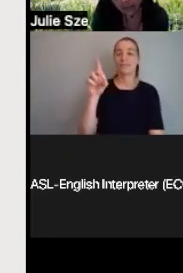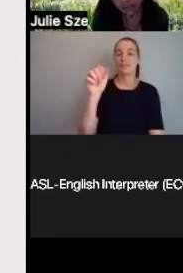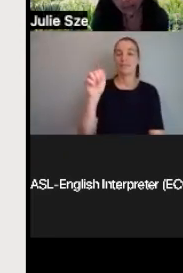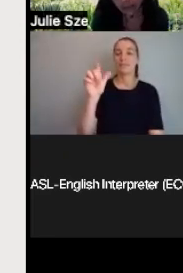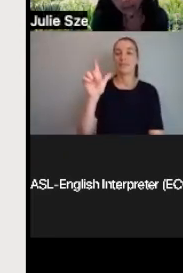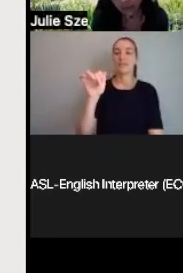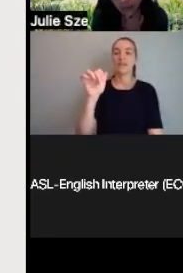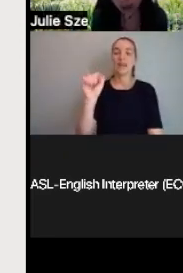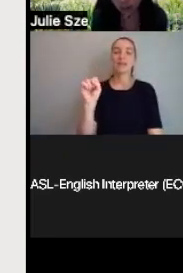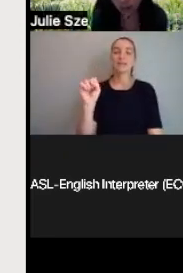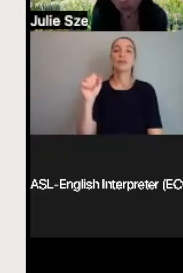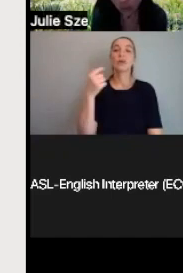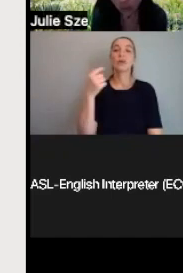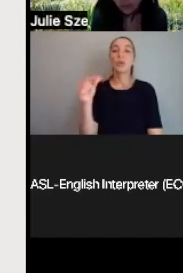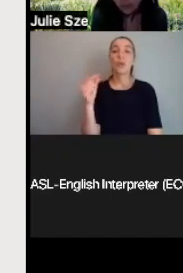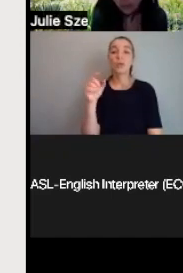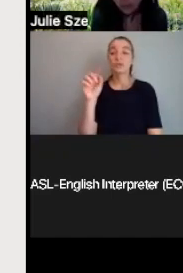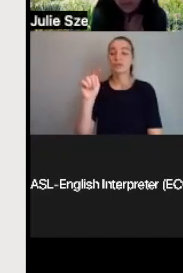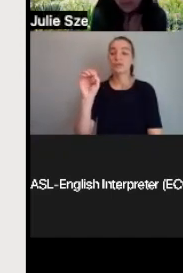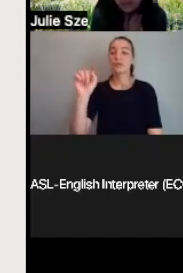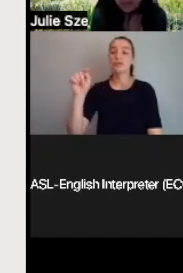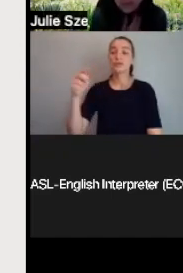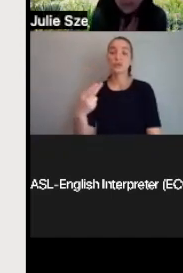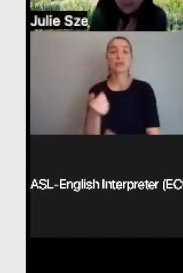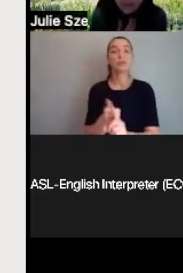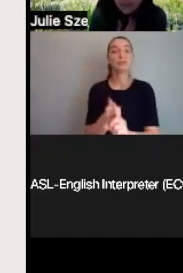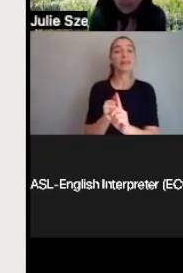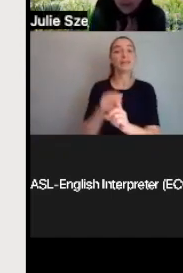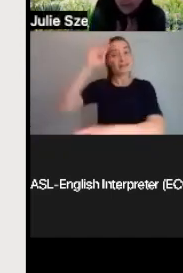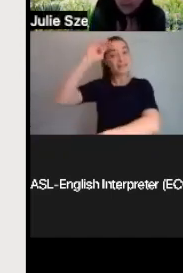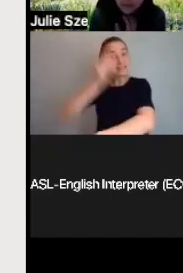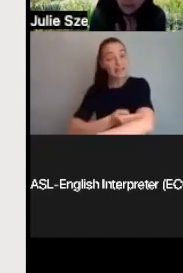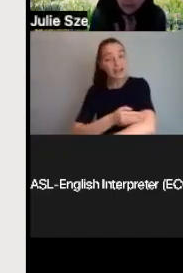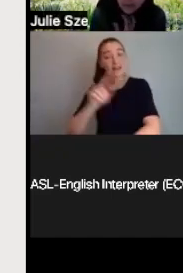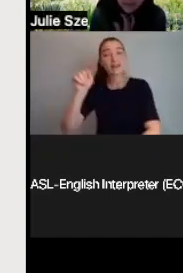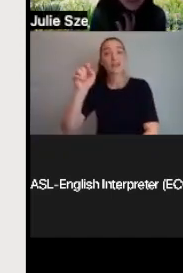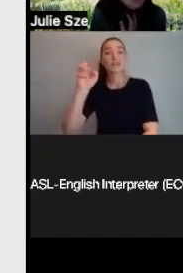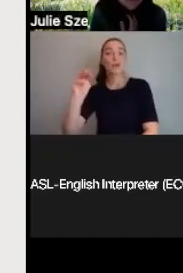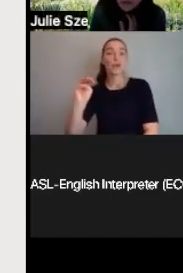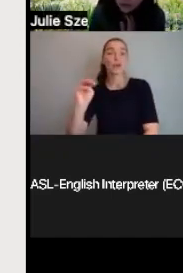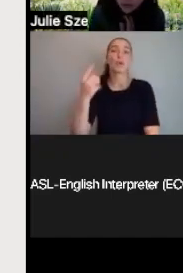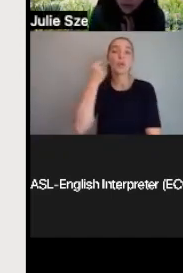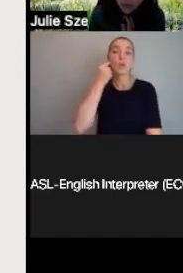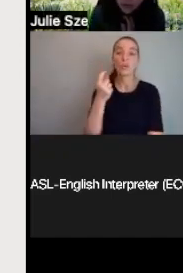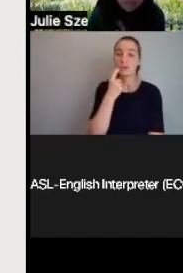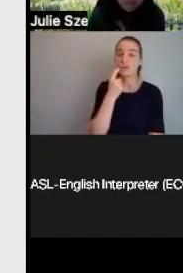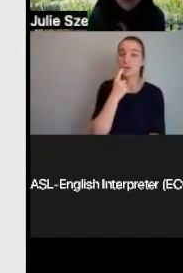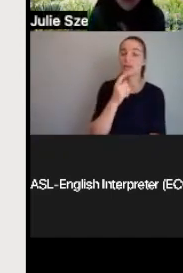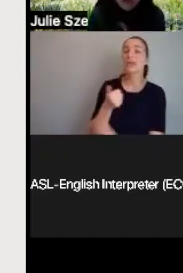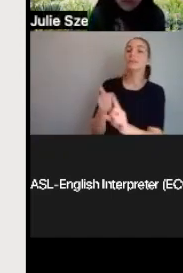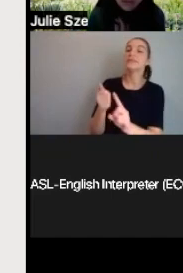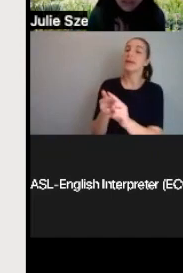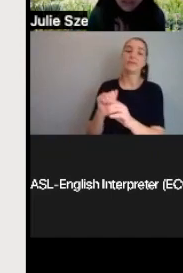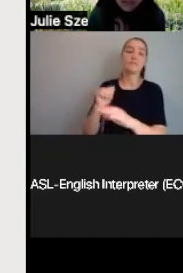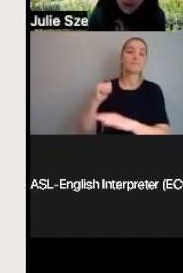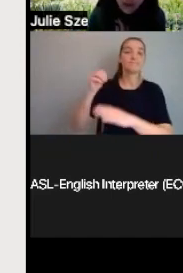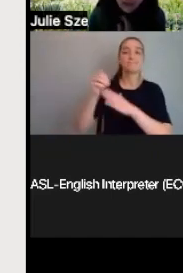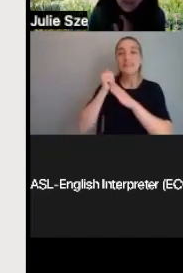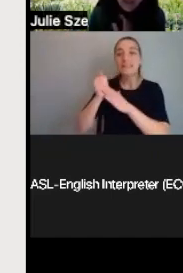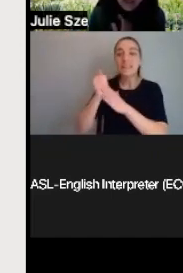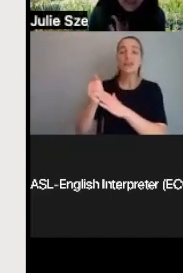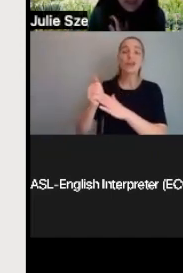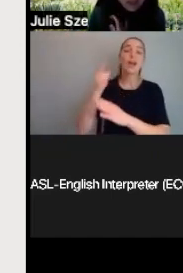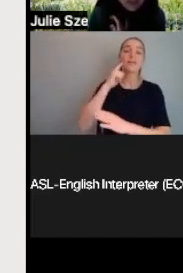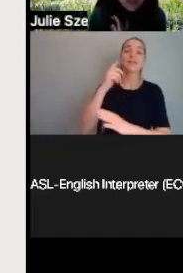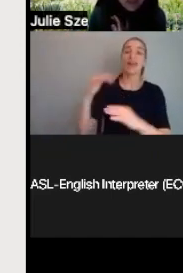of, um, Tom Goldtooth, who was one of the founders of the indigenous environmental network. He was very, very prominent during standing rock,